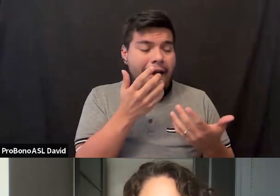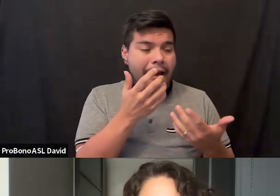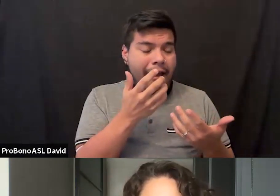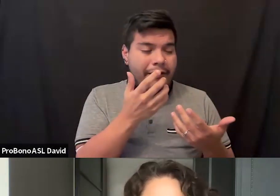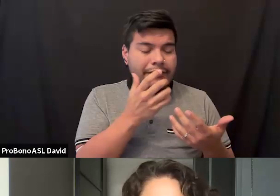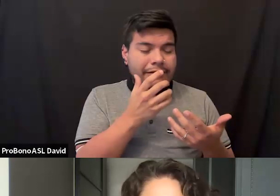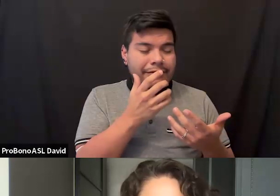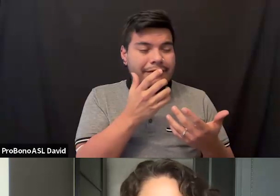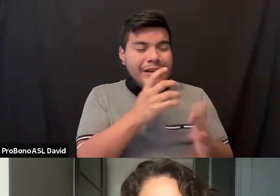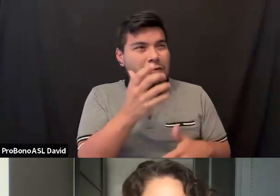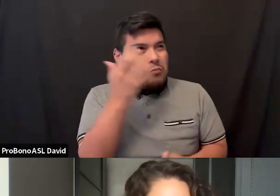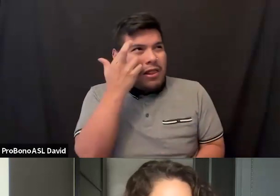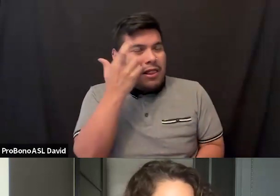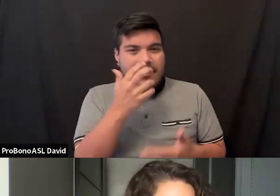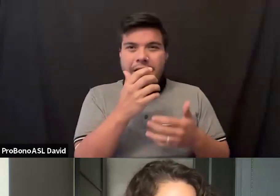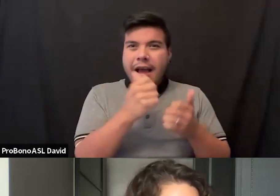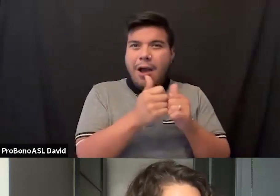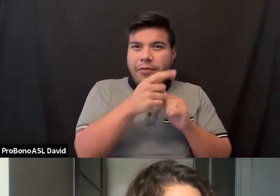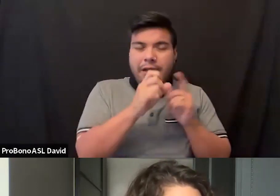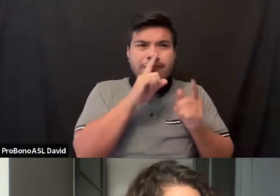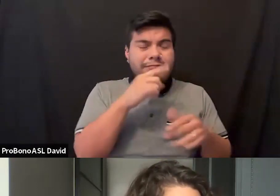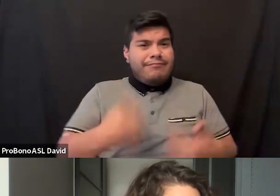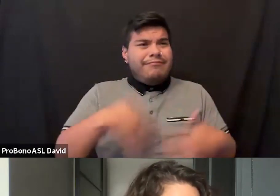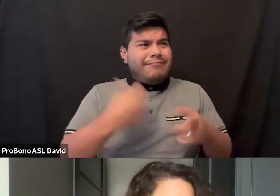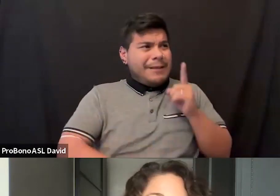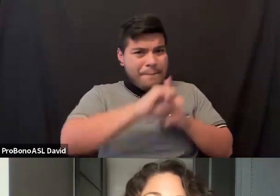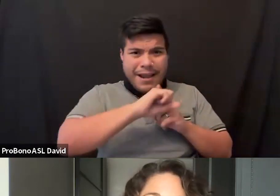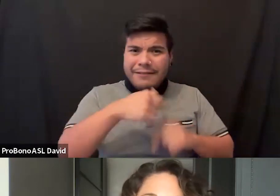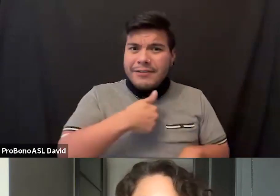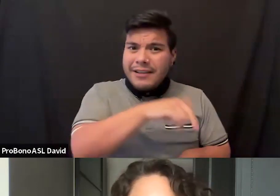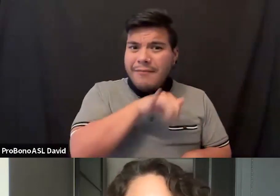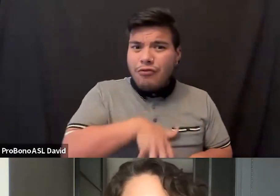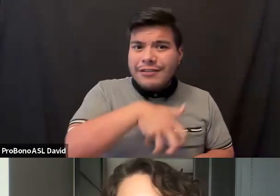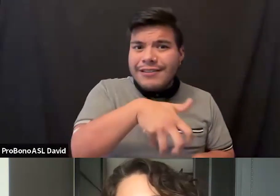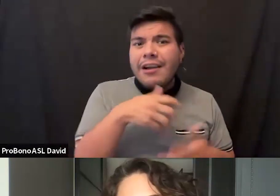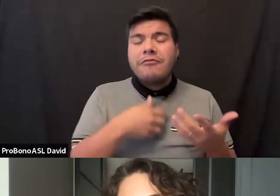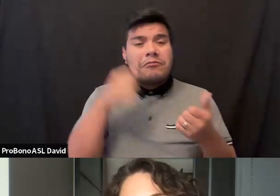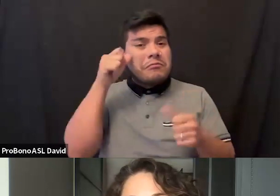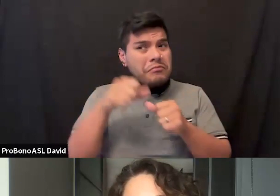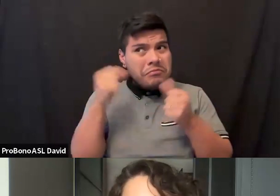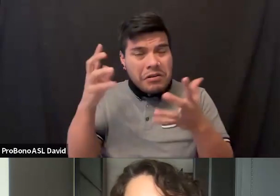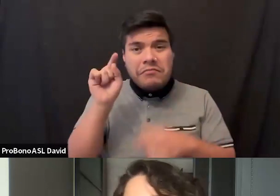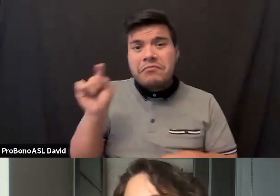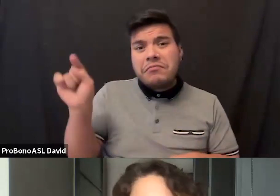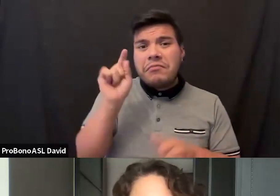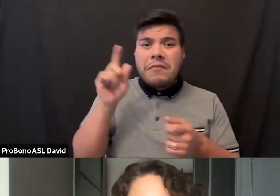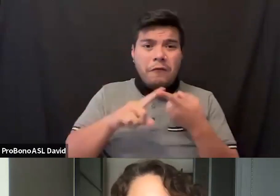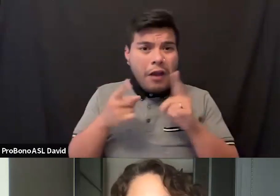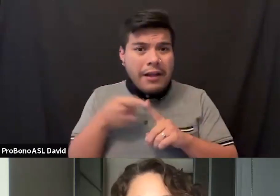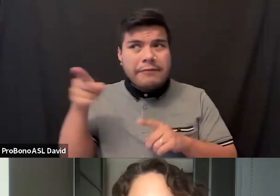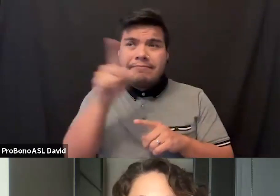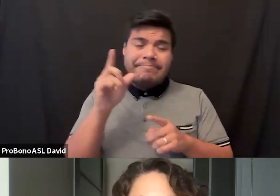so small person. And I felt really sadness. I remember about a lot of friends of mine that spoke about lose